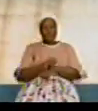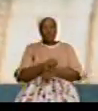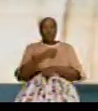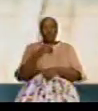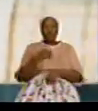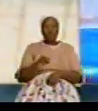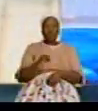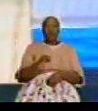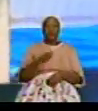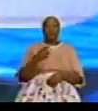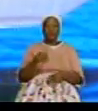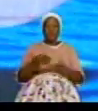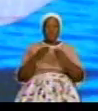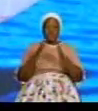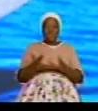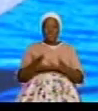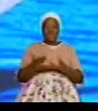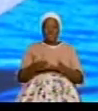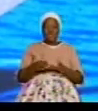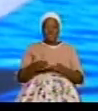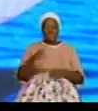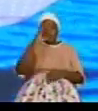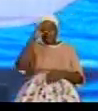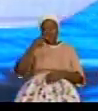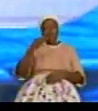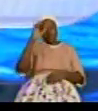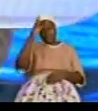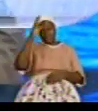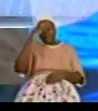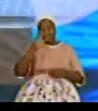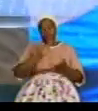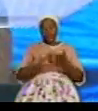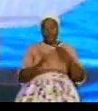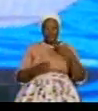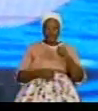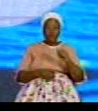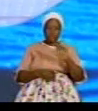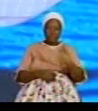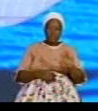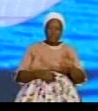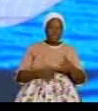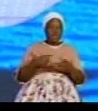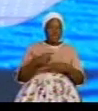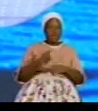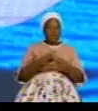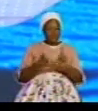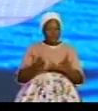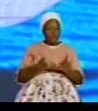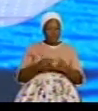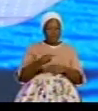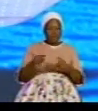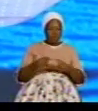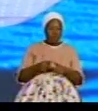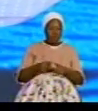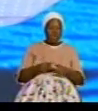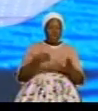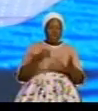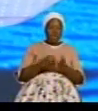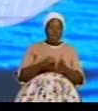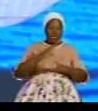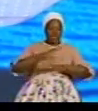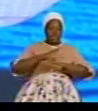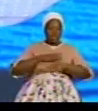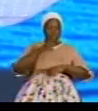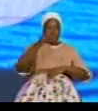of the elders, his fathers. In verse 15, it says, but when it pleased God,